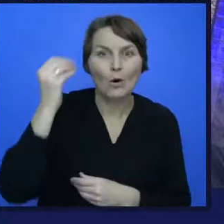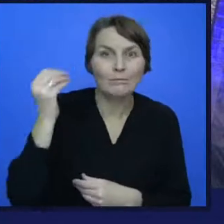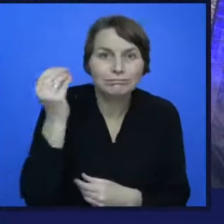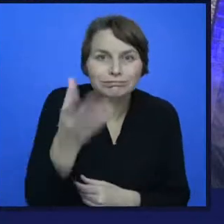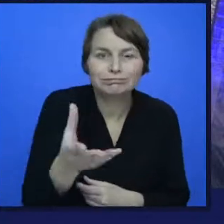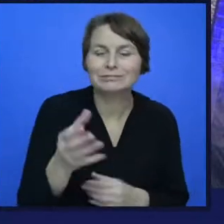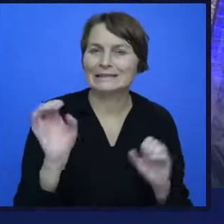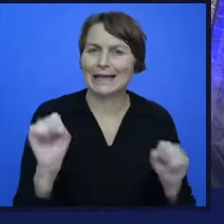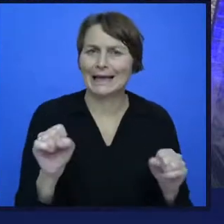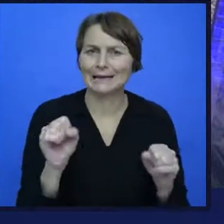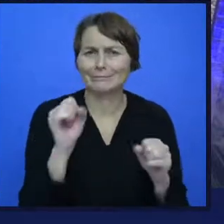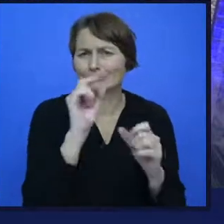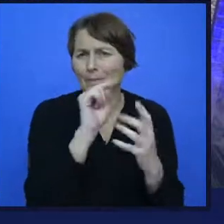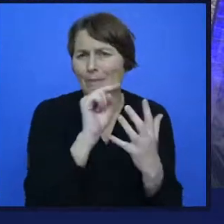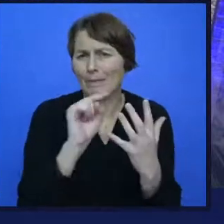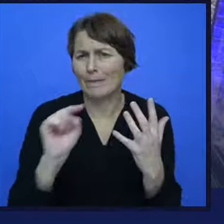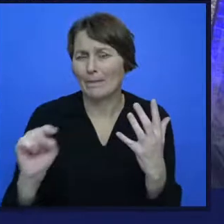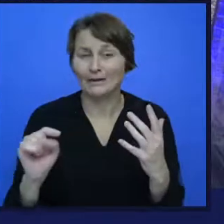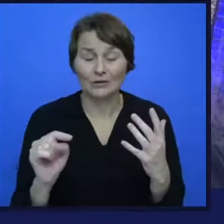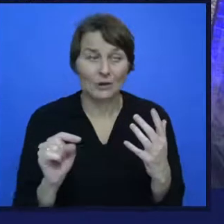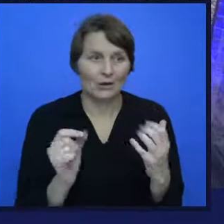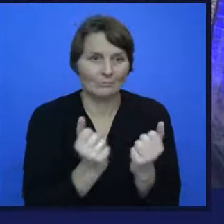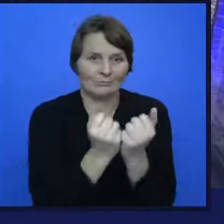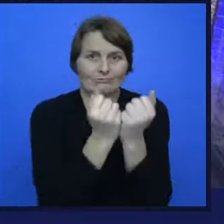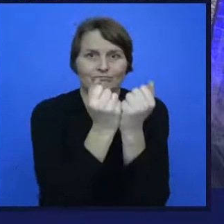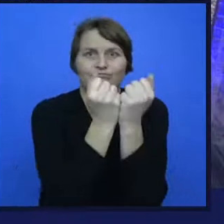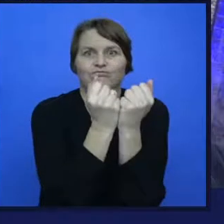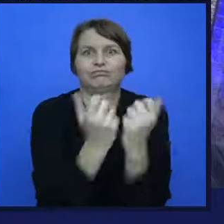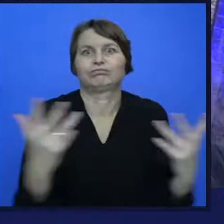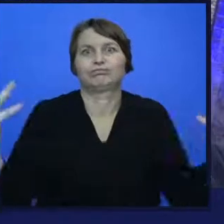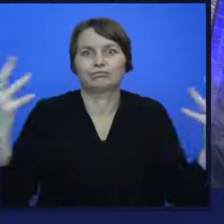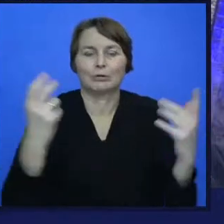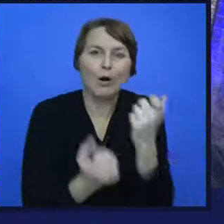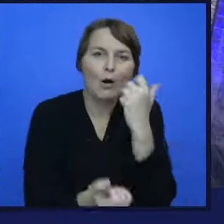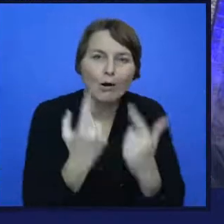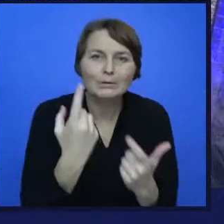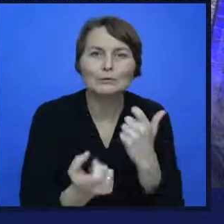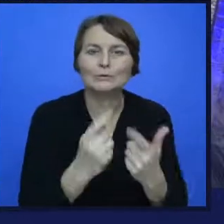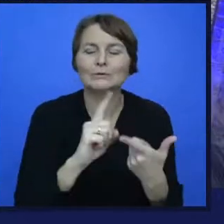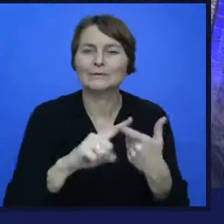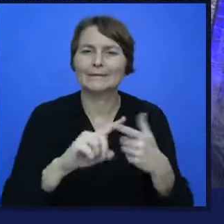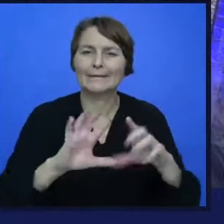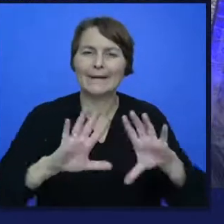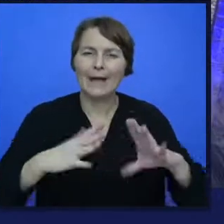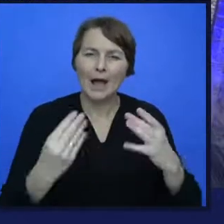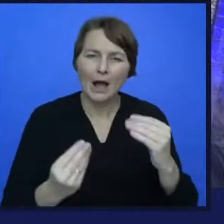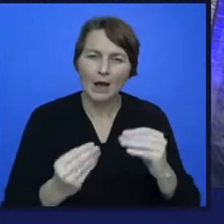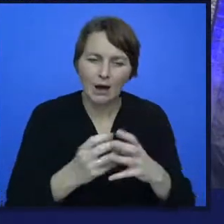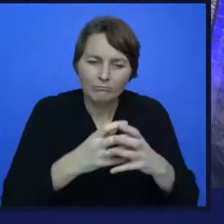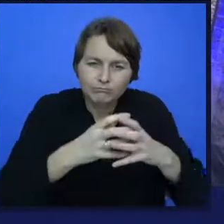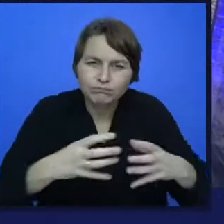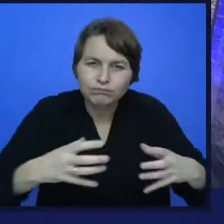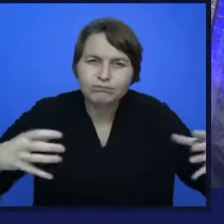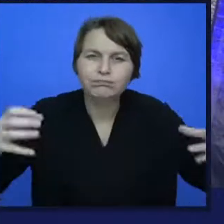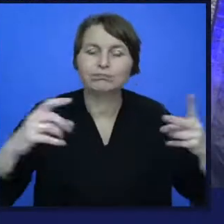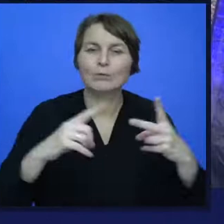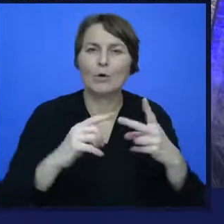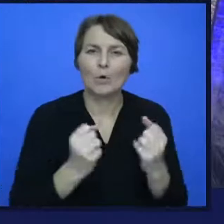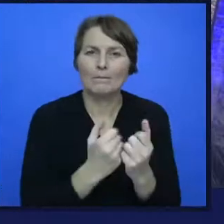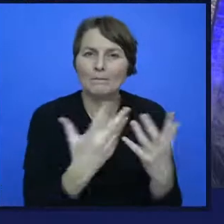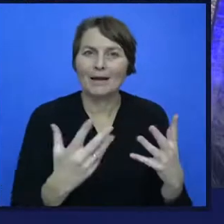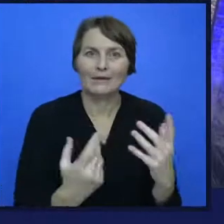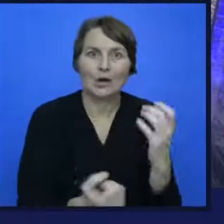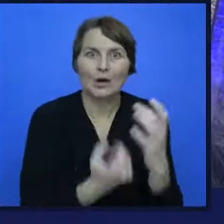to move forward with. Huge opportunities in terms of growth, in terms of creation, in terms of, you know, addressing opportunities as a whole.